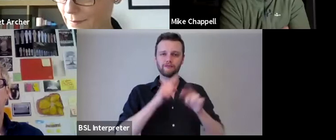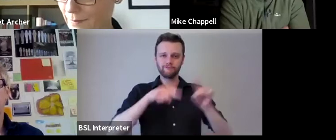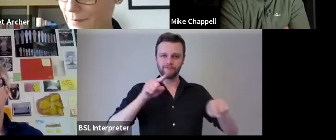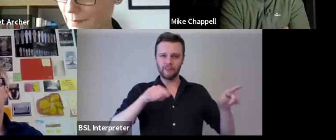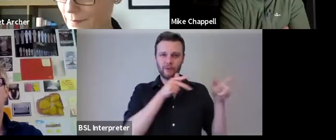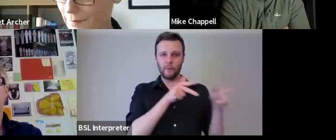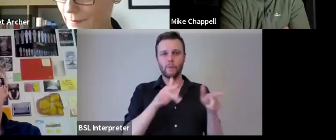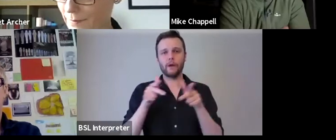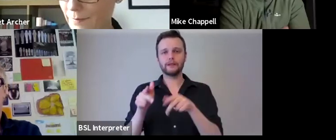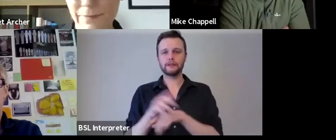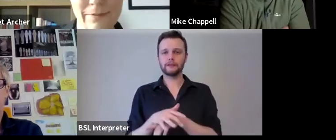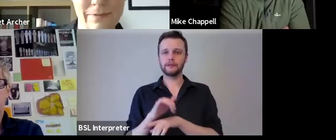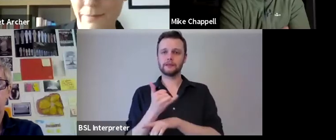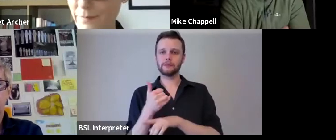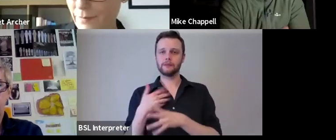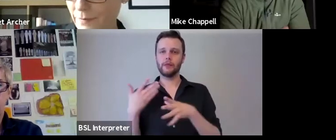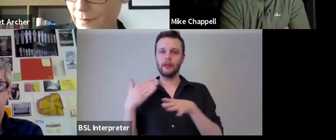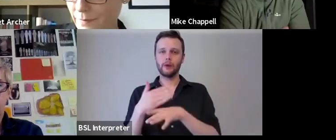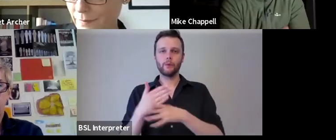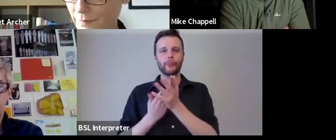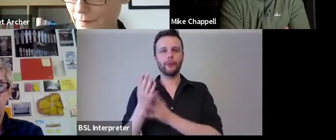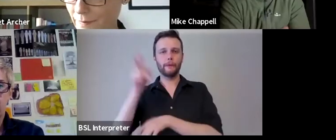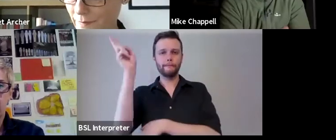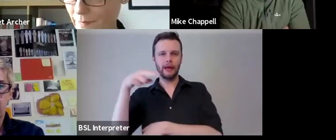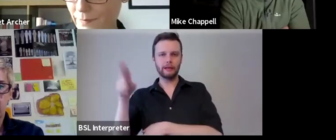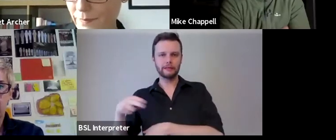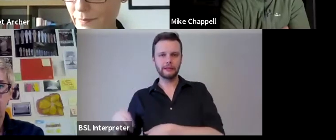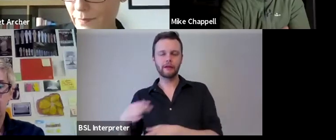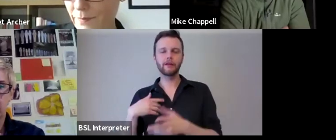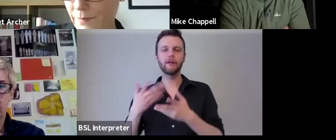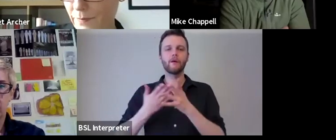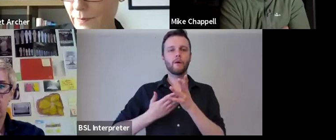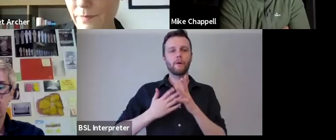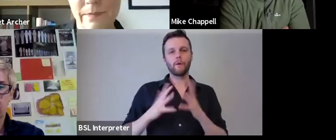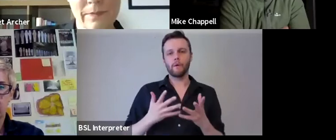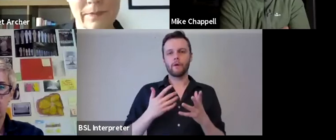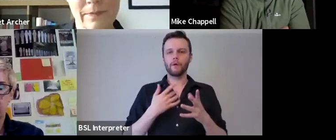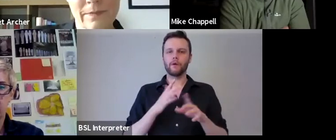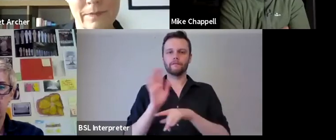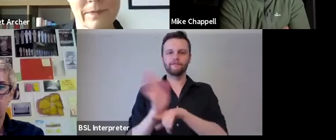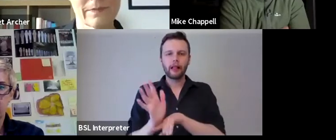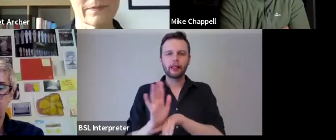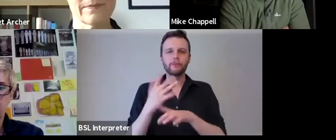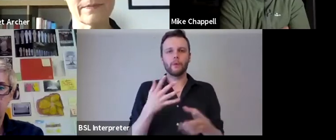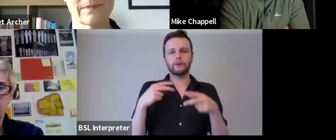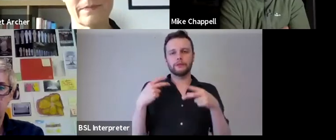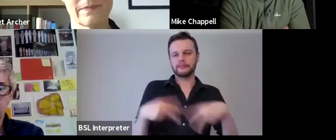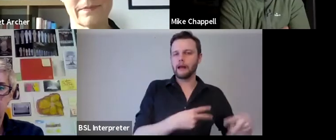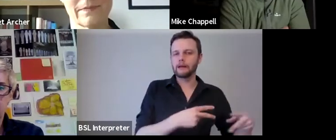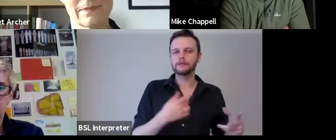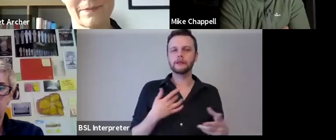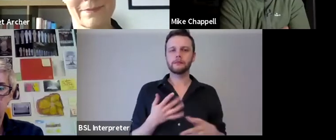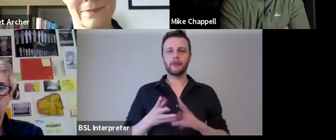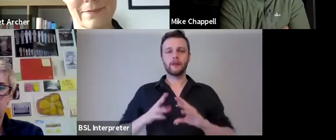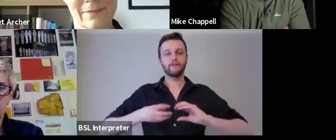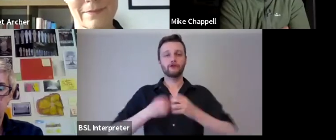forms, like sometimes like in the work, in a painting, sometimes it comes up in film or dance. But in order for creative